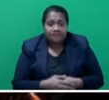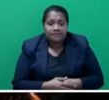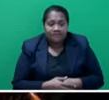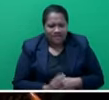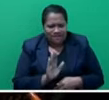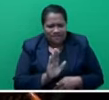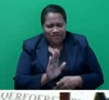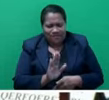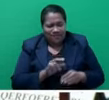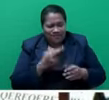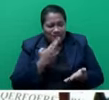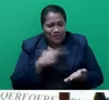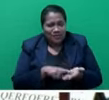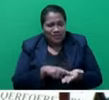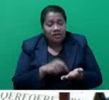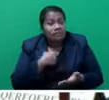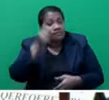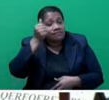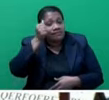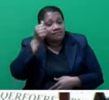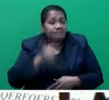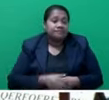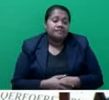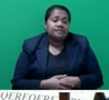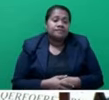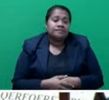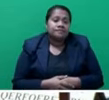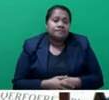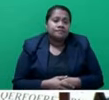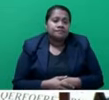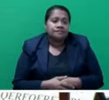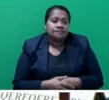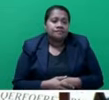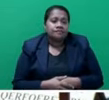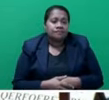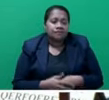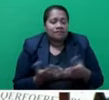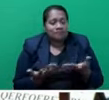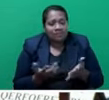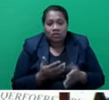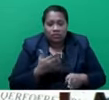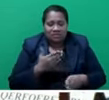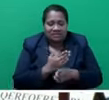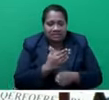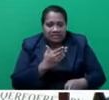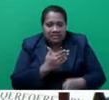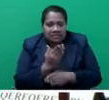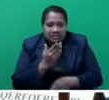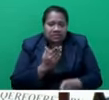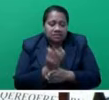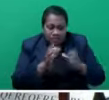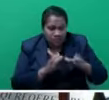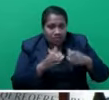report. I know it's quite a bit of work for the committee to